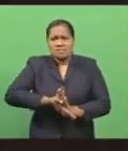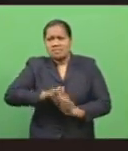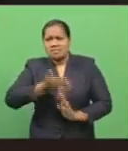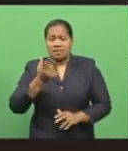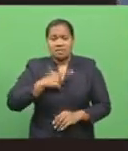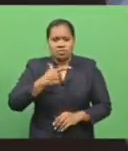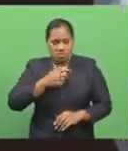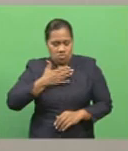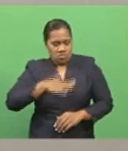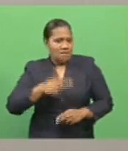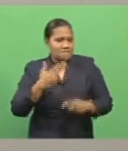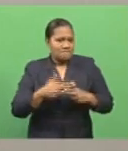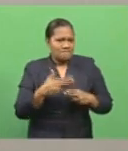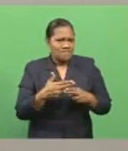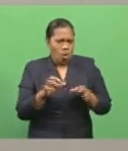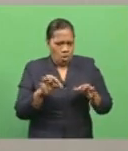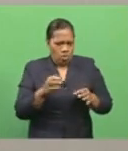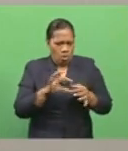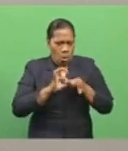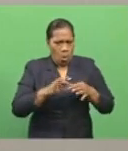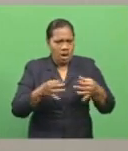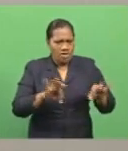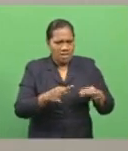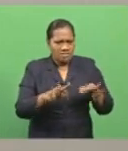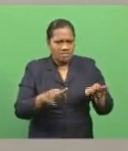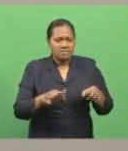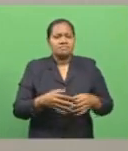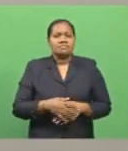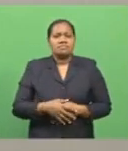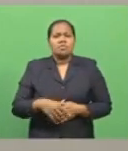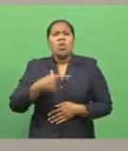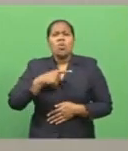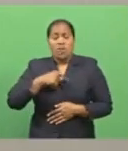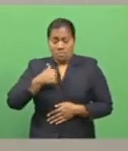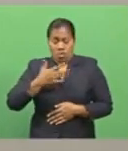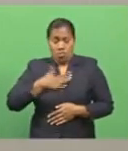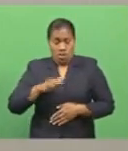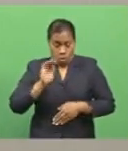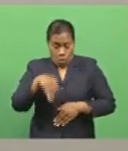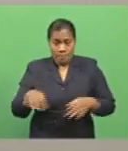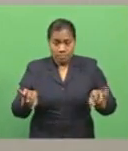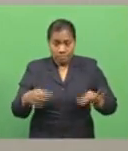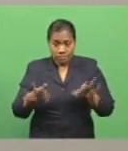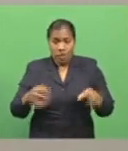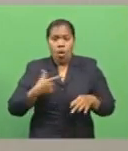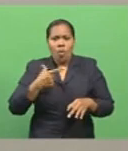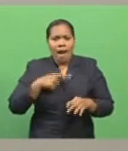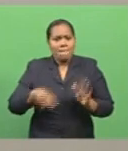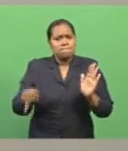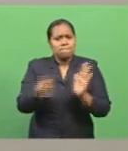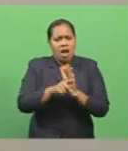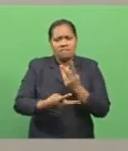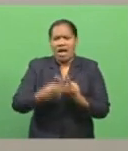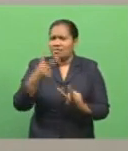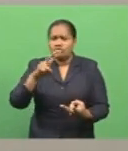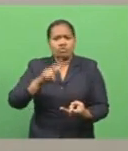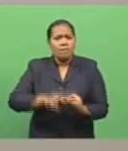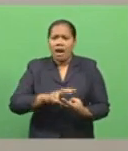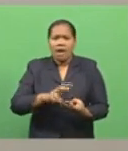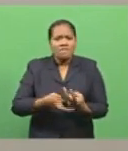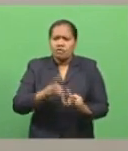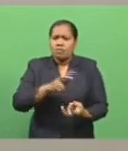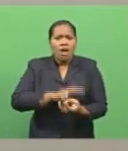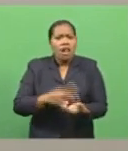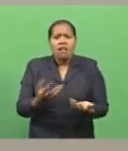home gardening. The reason I had to venture into home gardening was because of the change in prices of vegetables. I wanted this